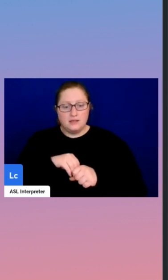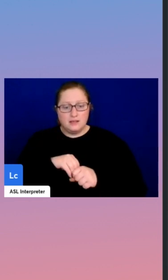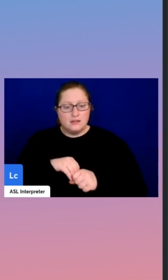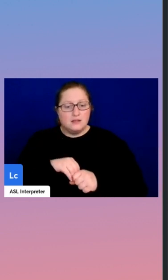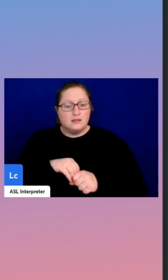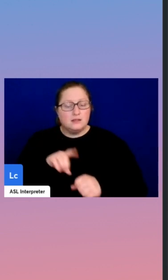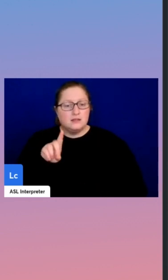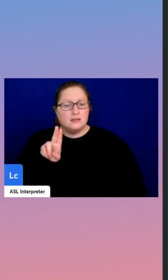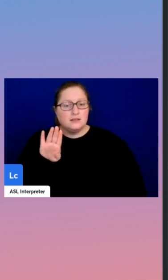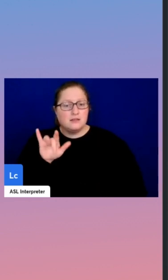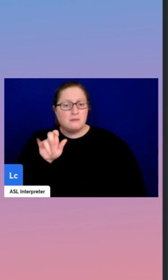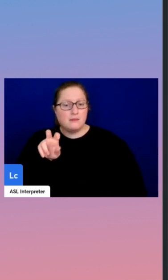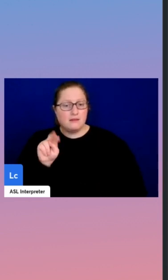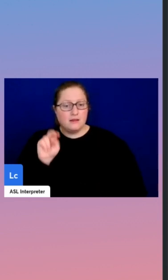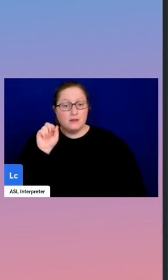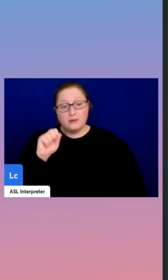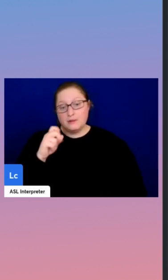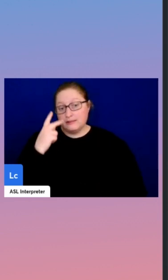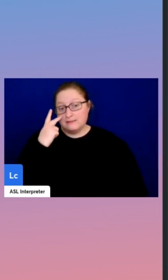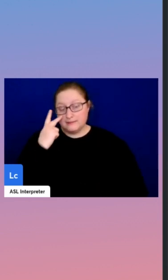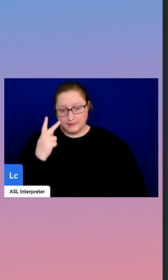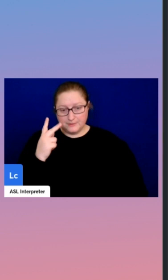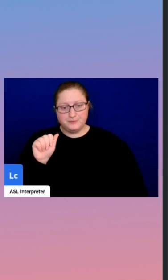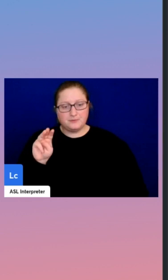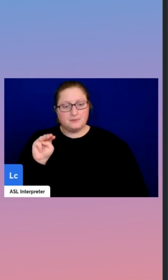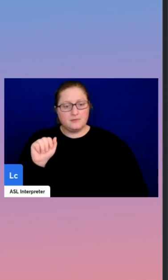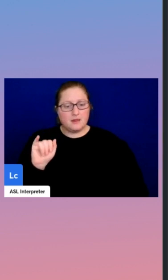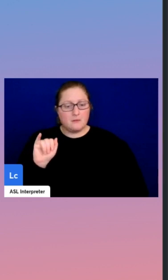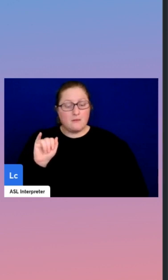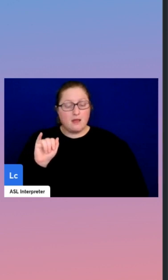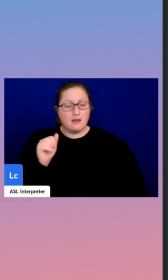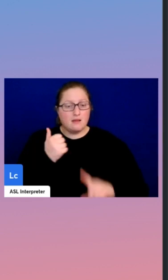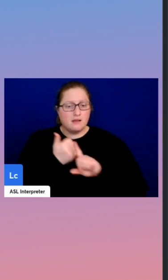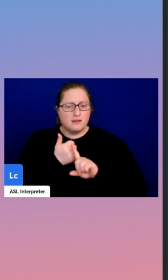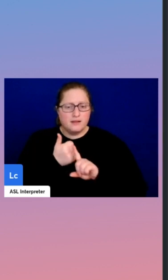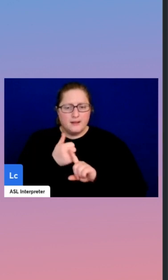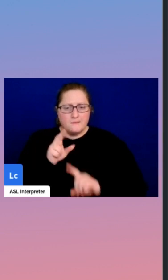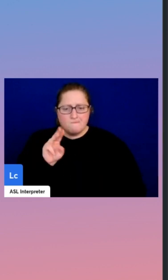As you can see here, the AMI is